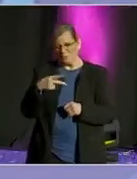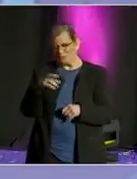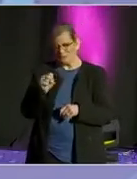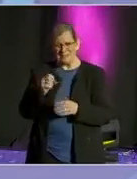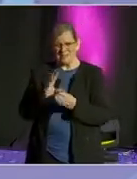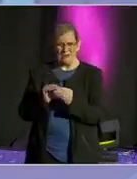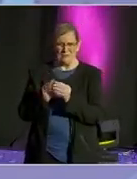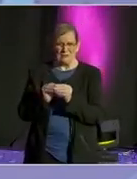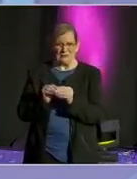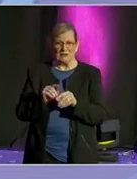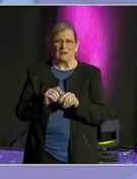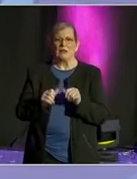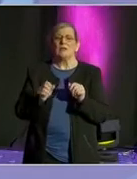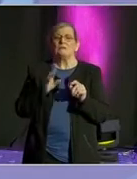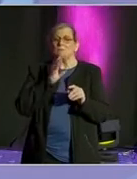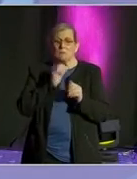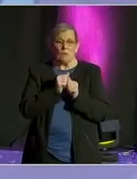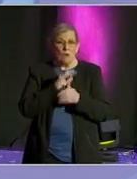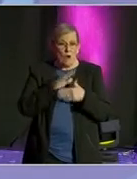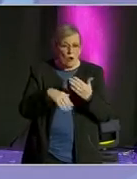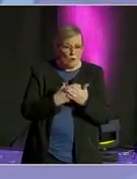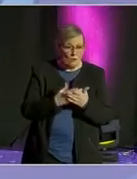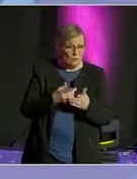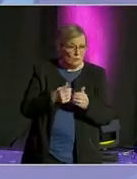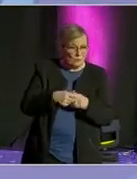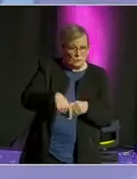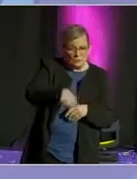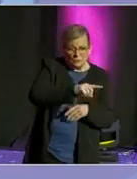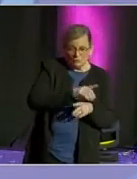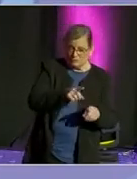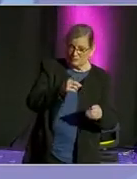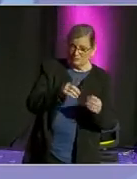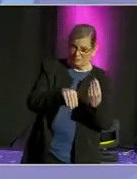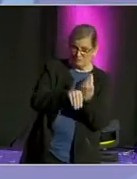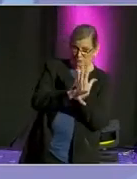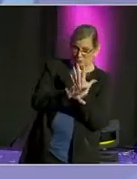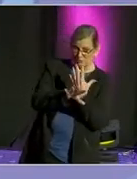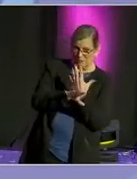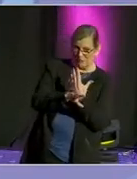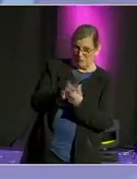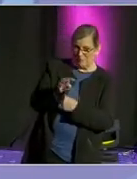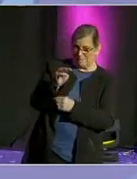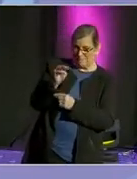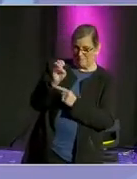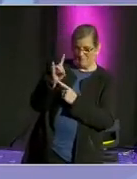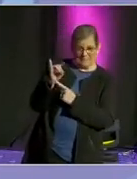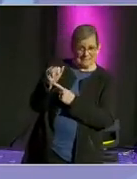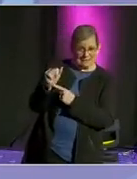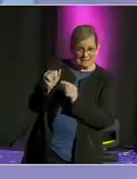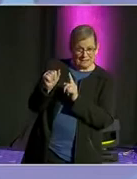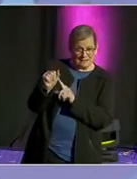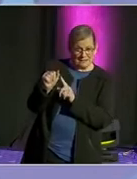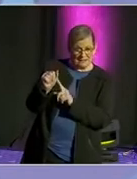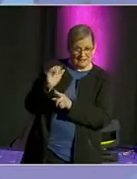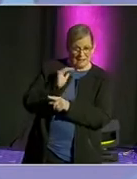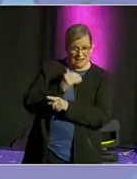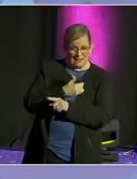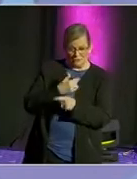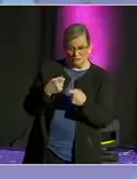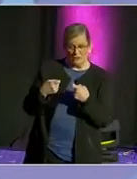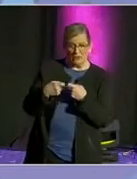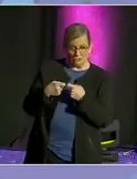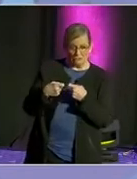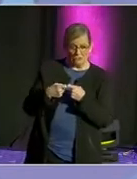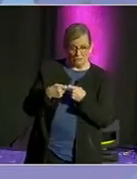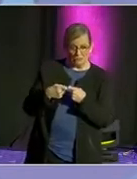be with all of you, even if it's virtually. For the media, the festival's electronic press kits